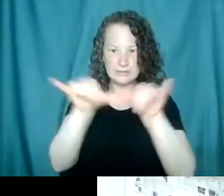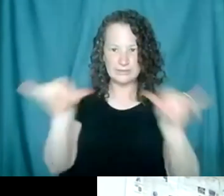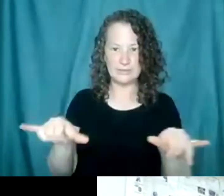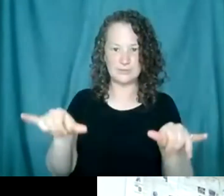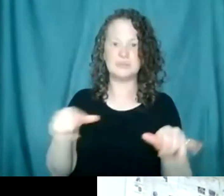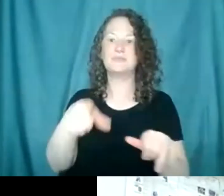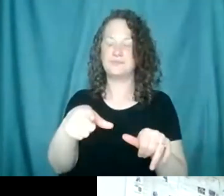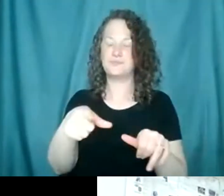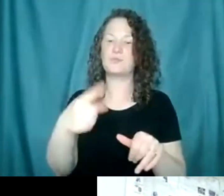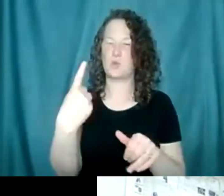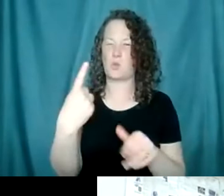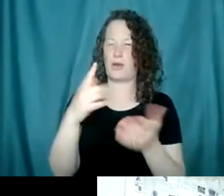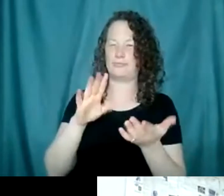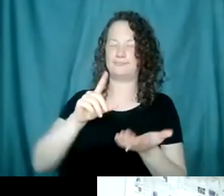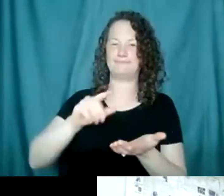paper,